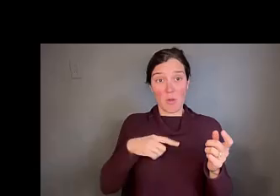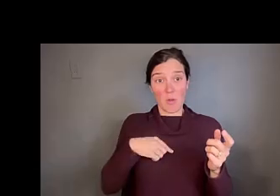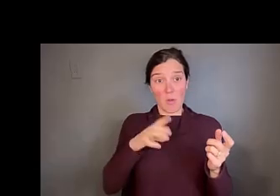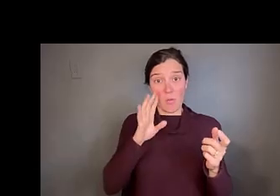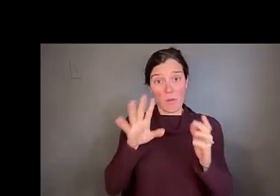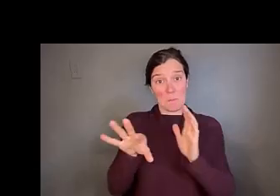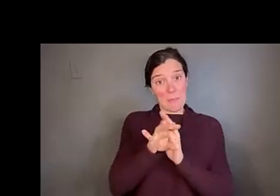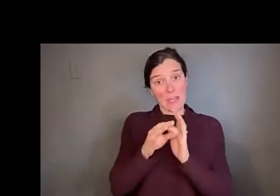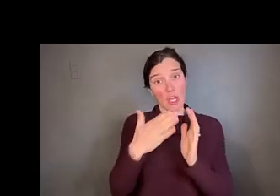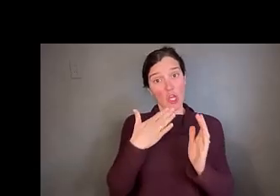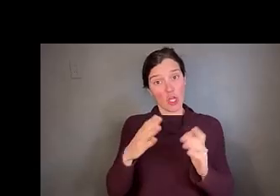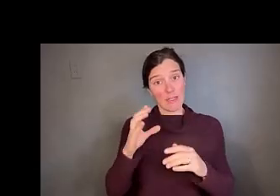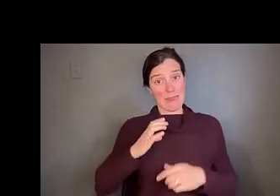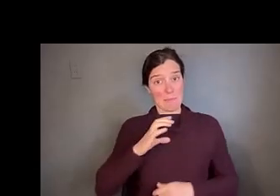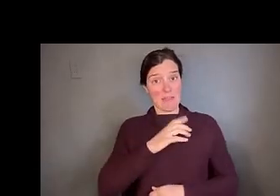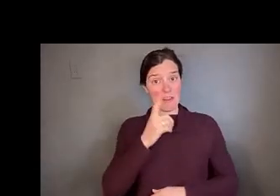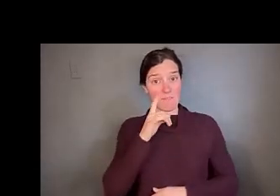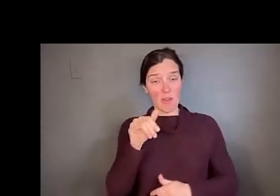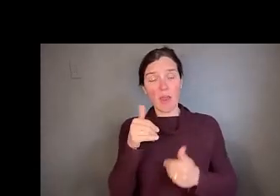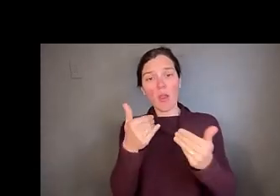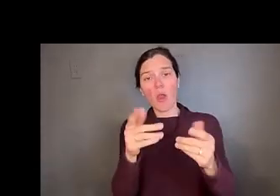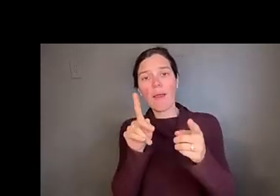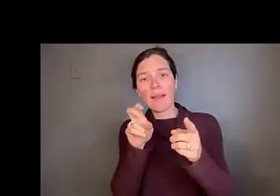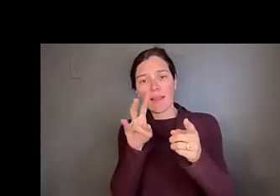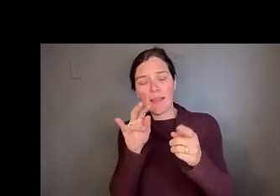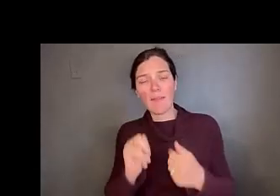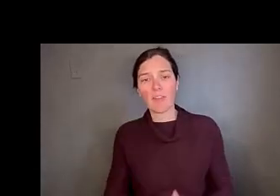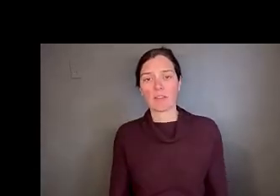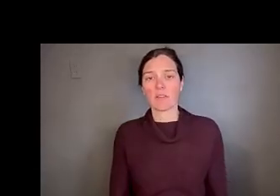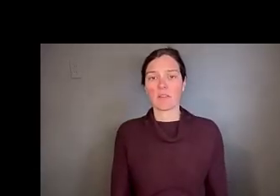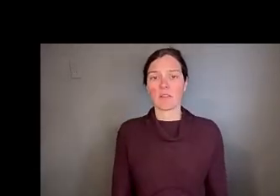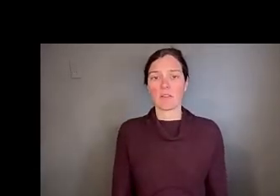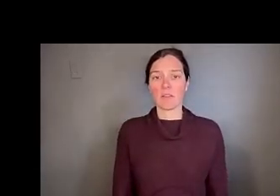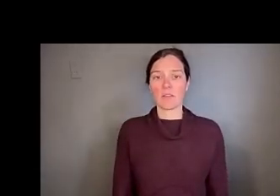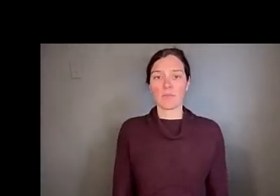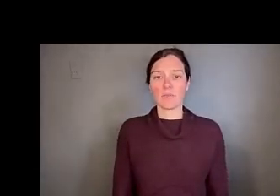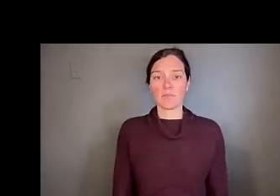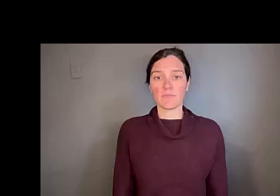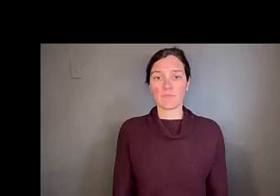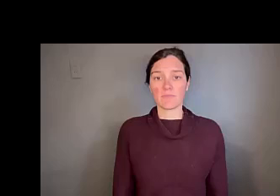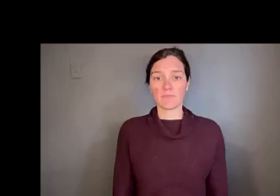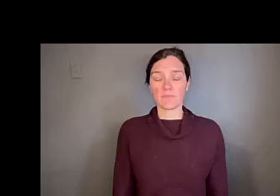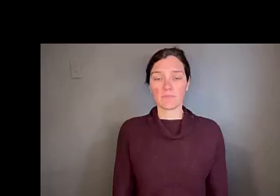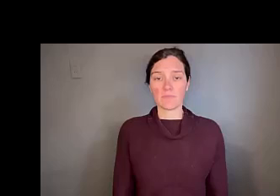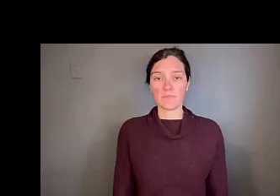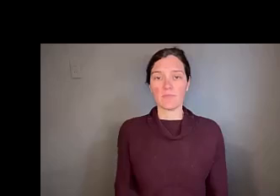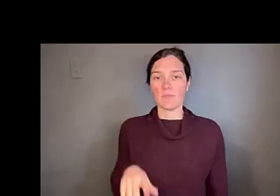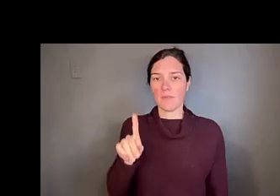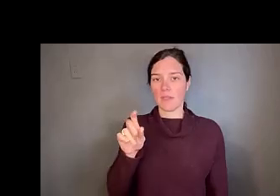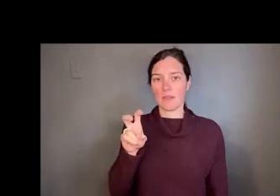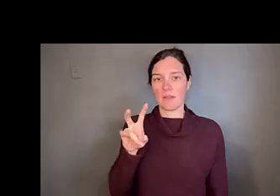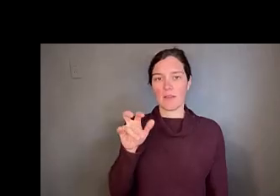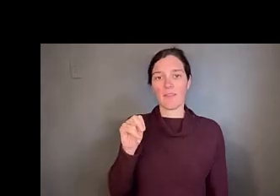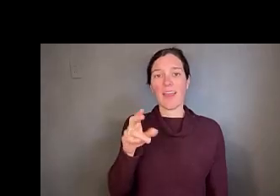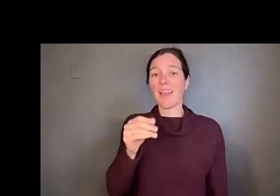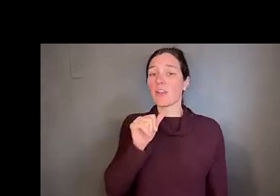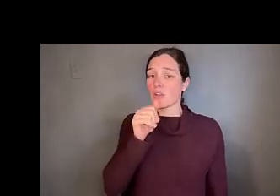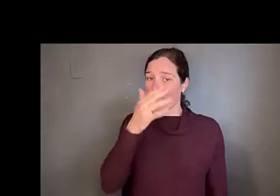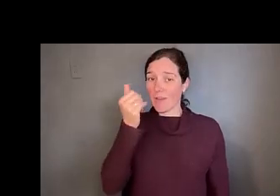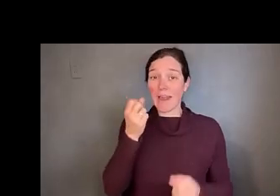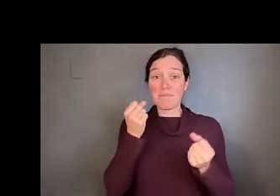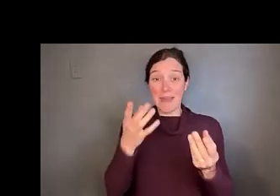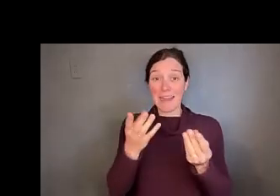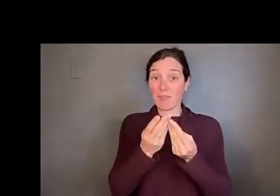or a good committee to do it. So go ahead, Kevin. yeah, I was just going to say, and let's not forget that many of those solutions are going